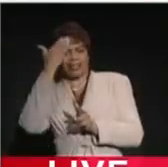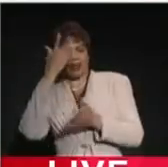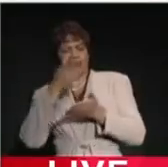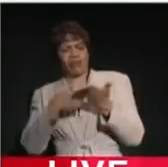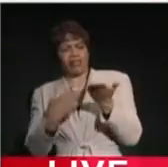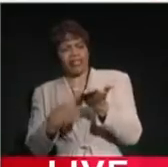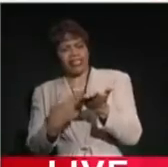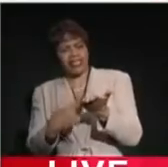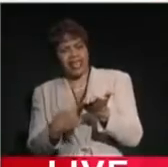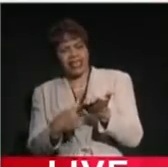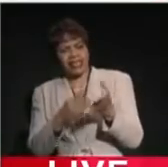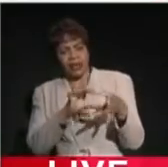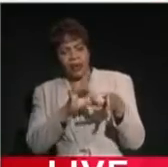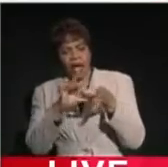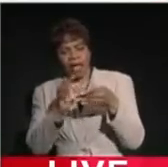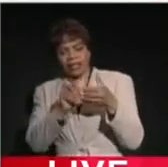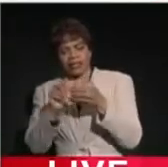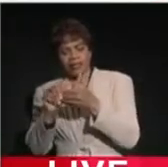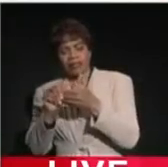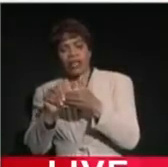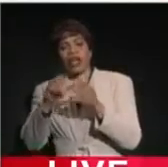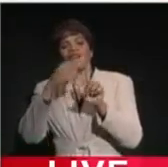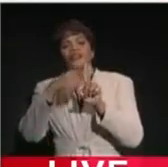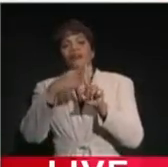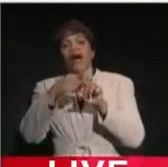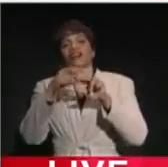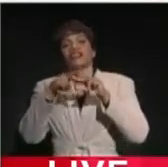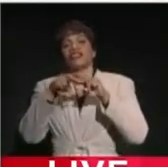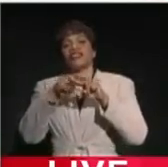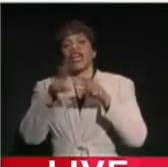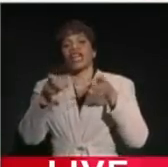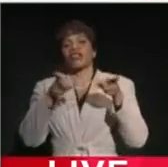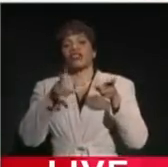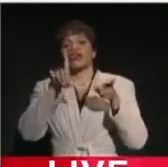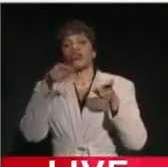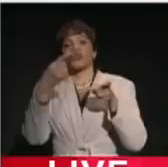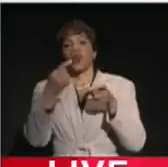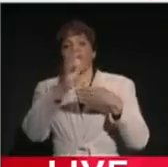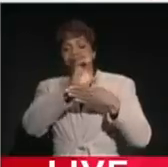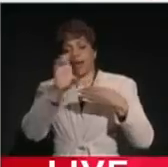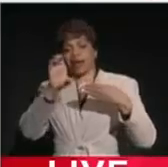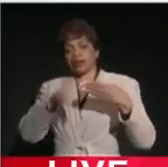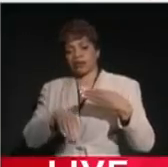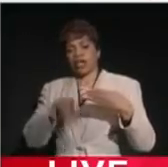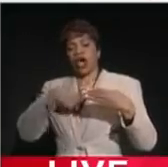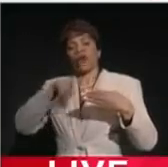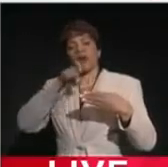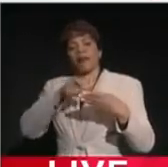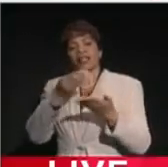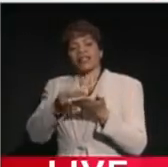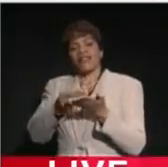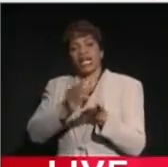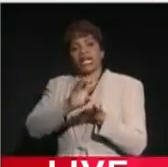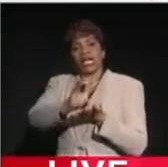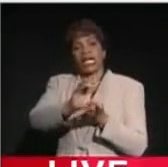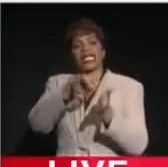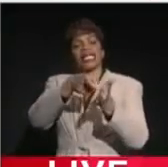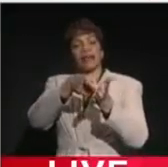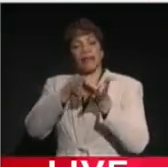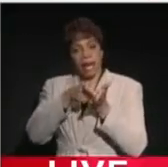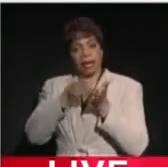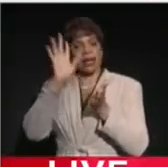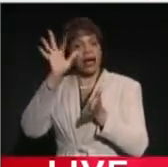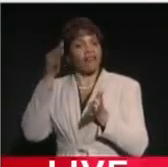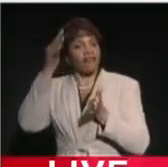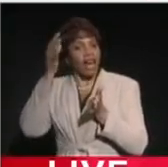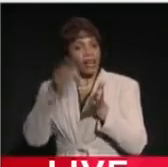leadership. Positive train control is one of the victims, is one of the consequences. We have to fund it. This is a mandate. It's a federal mandate.